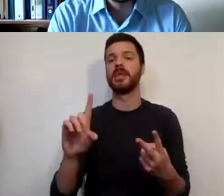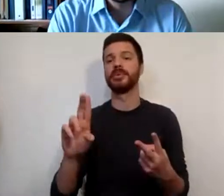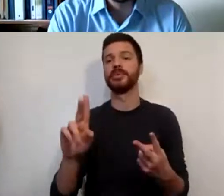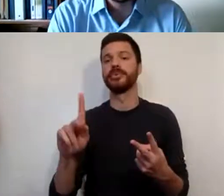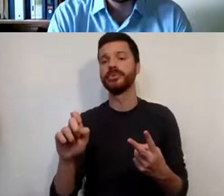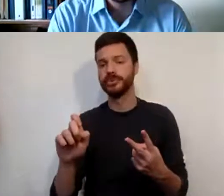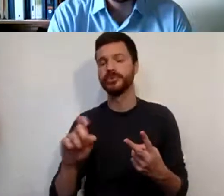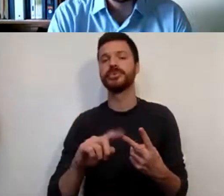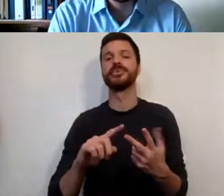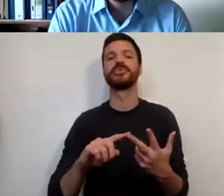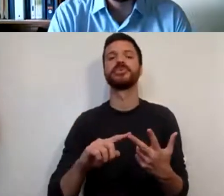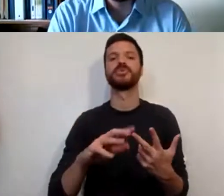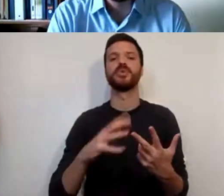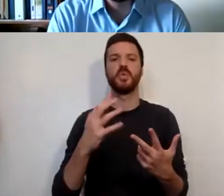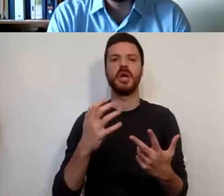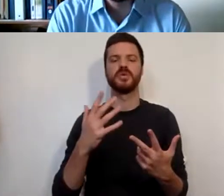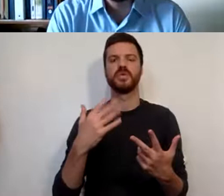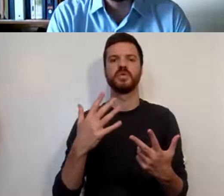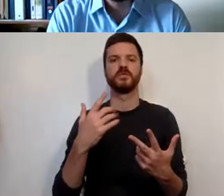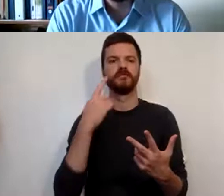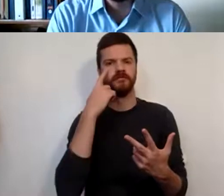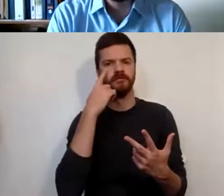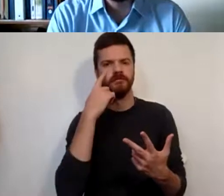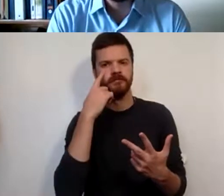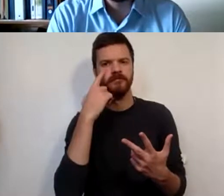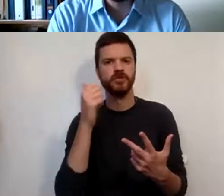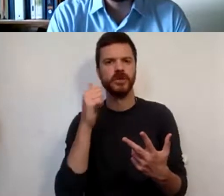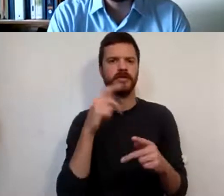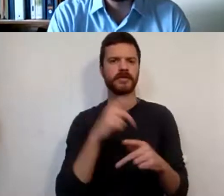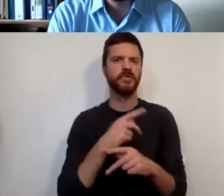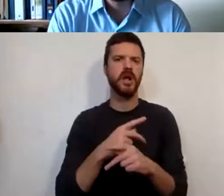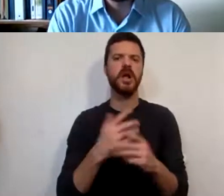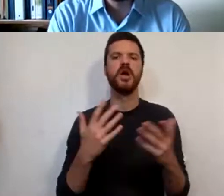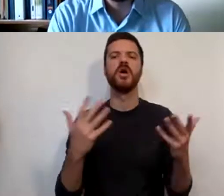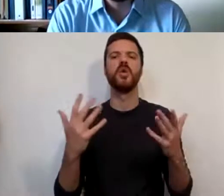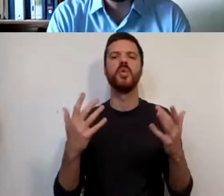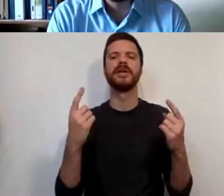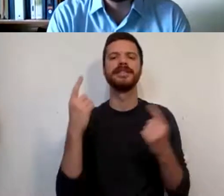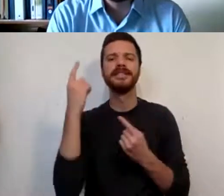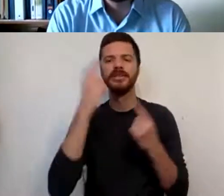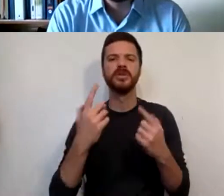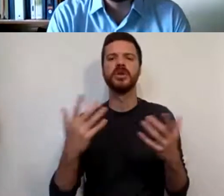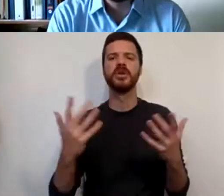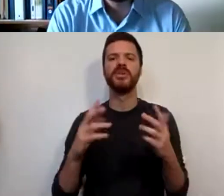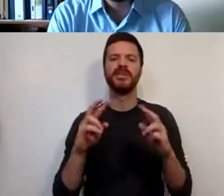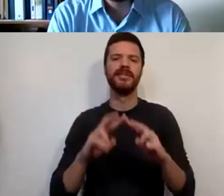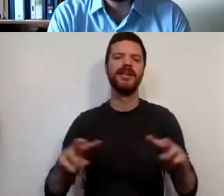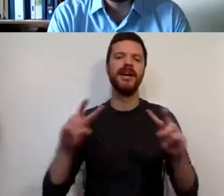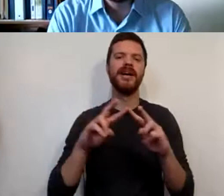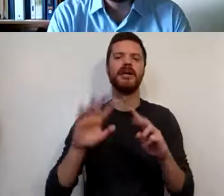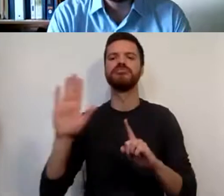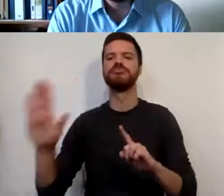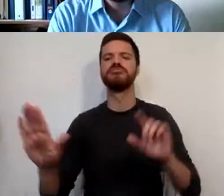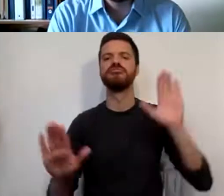And want to have an eye to that, the considerations and what's of value in those places, as well as kind of considerations